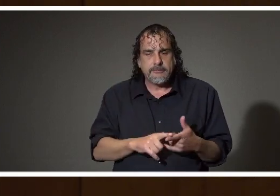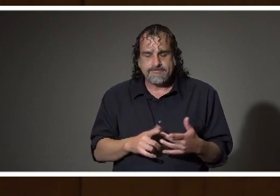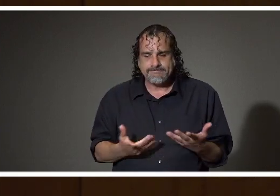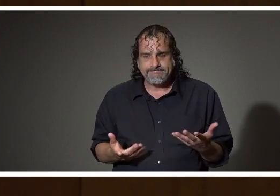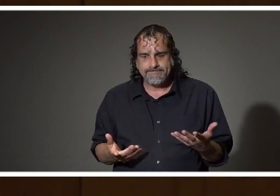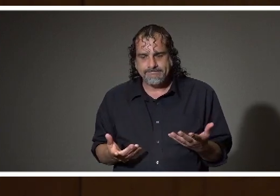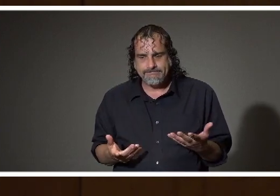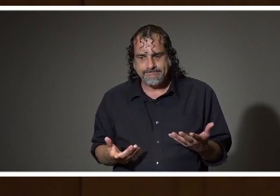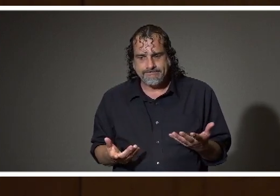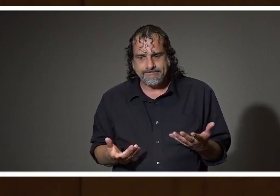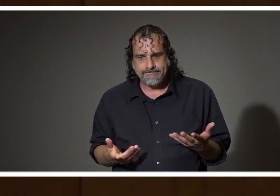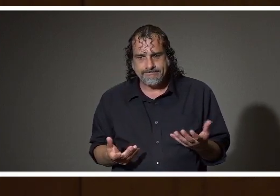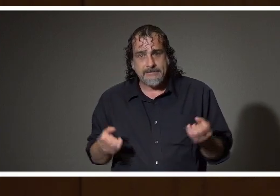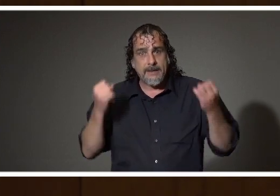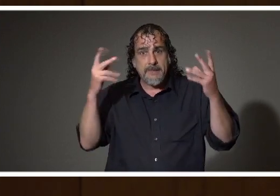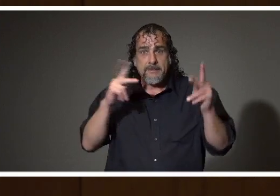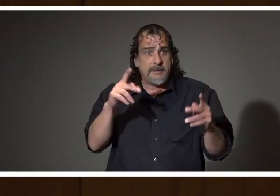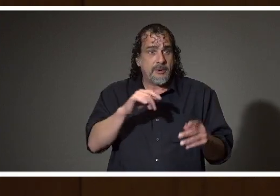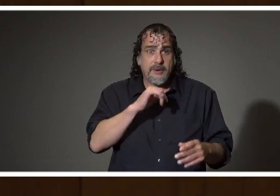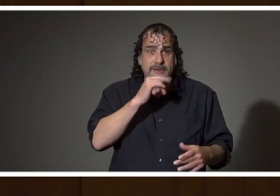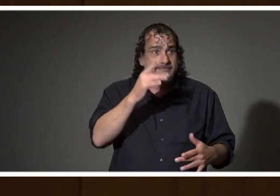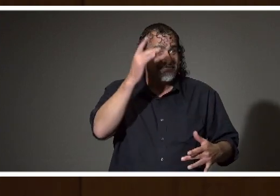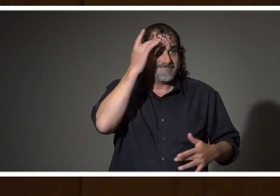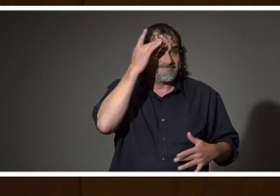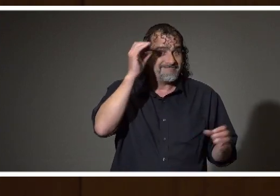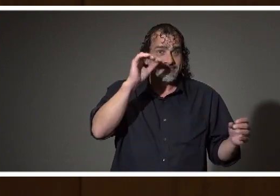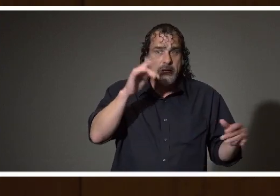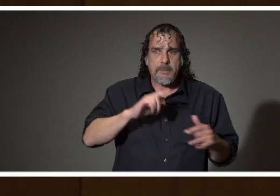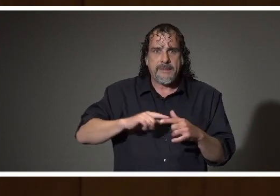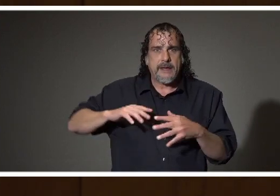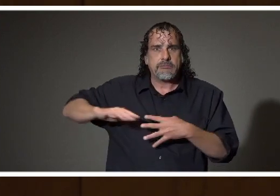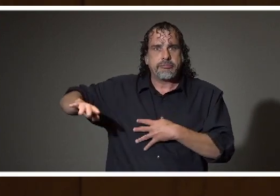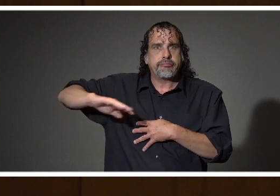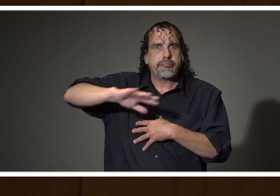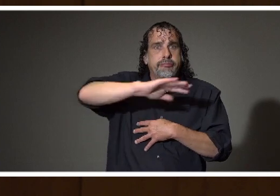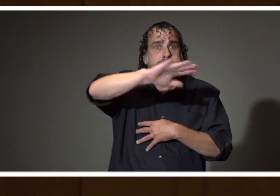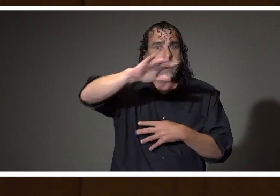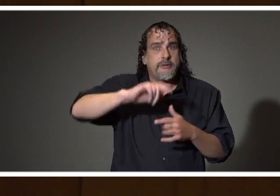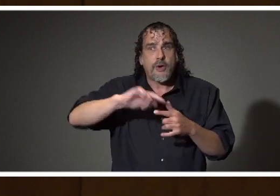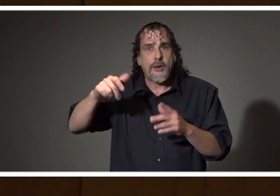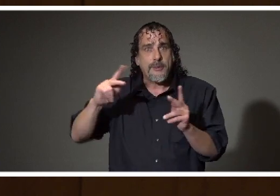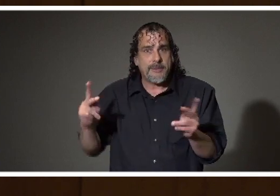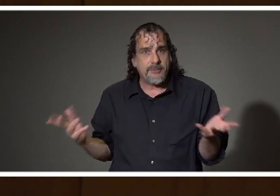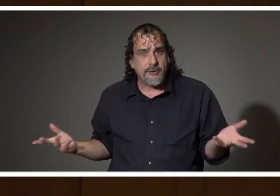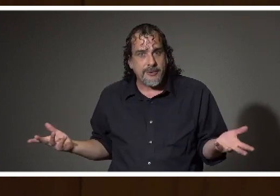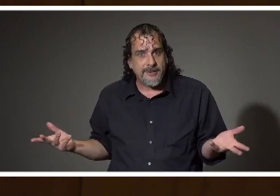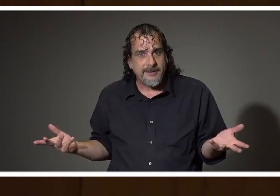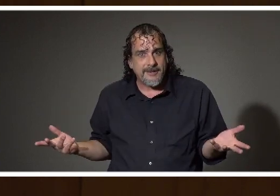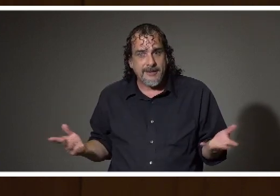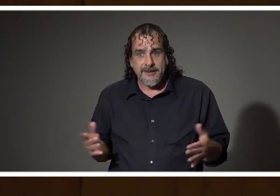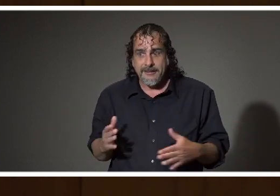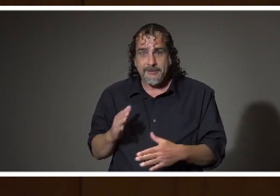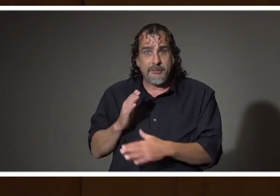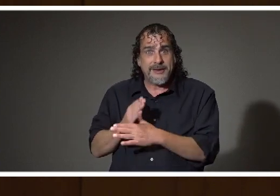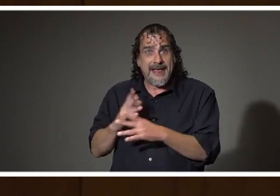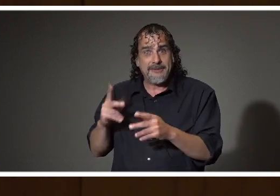people, some of whom may be asymptomatically shedding, and send them somewhere else for a while, instead of actually protecting